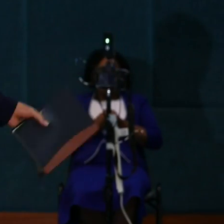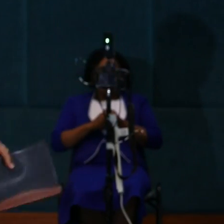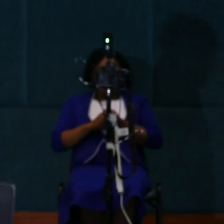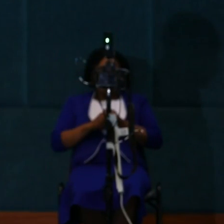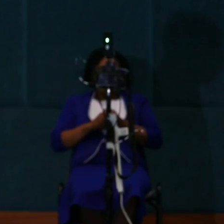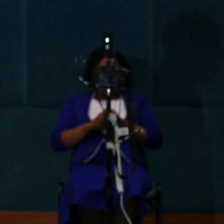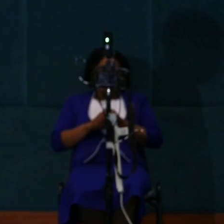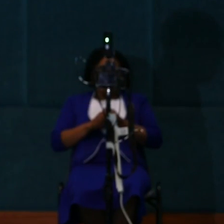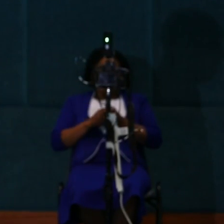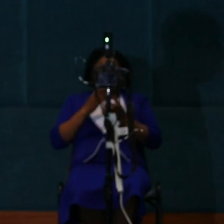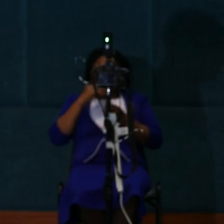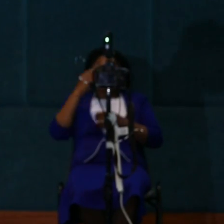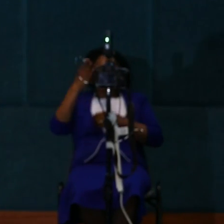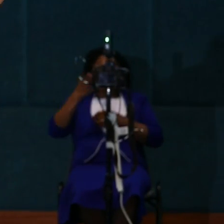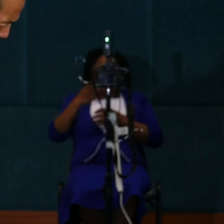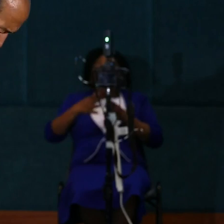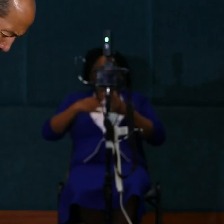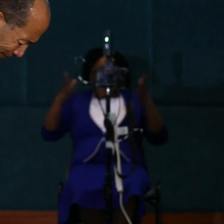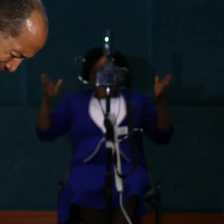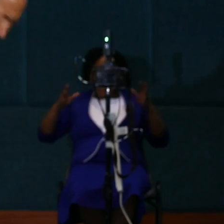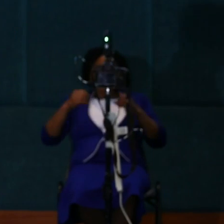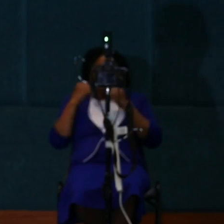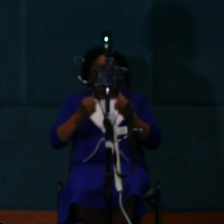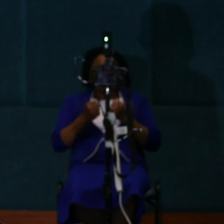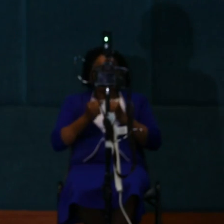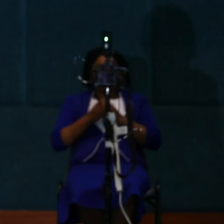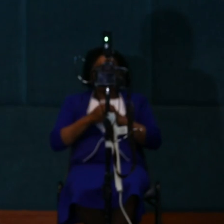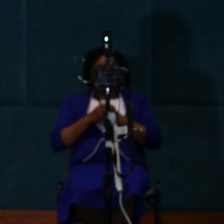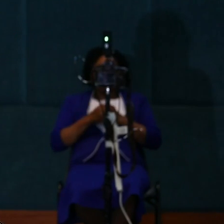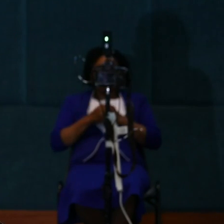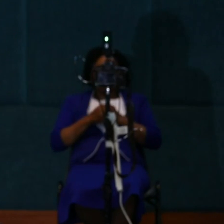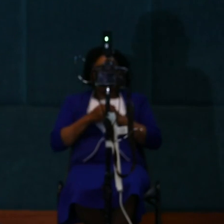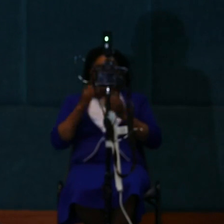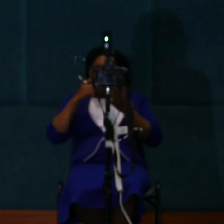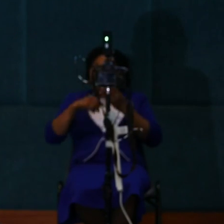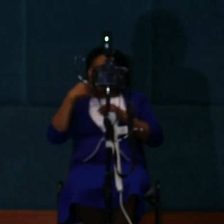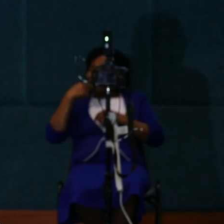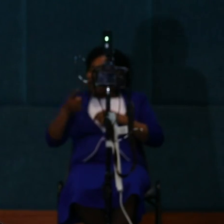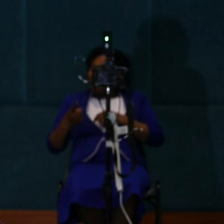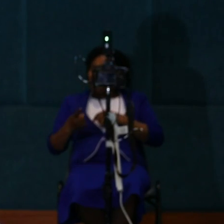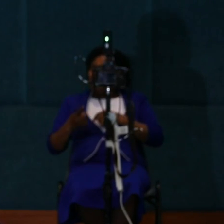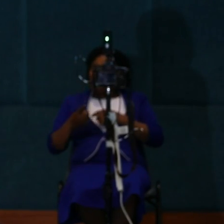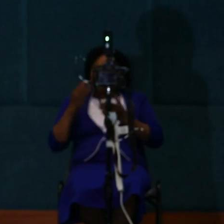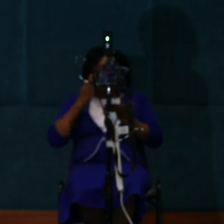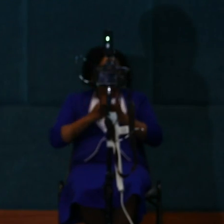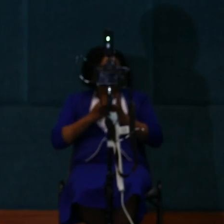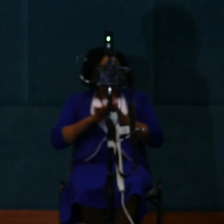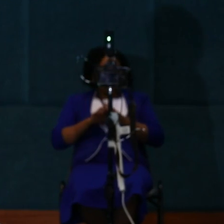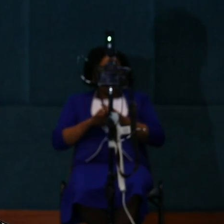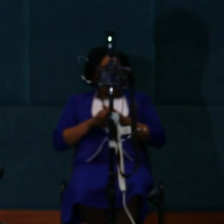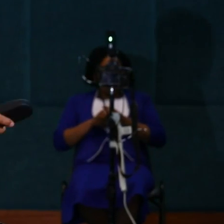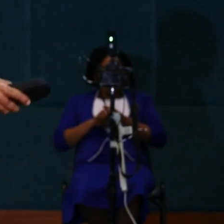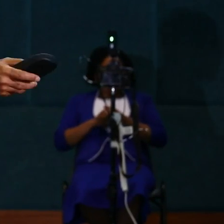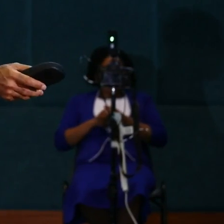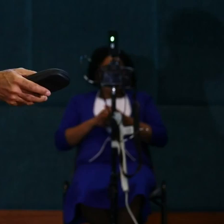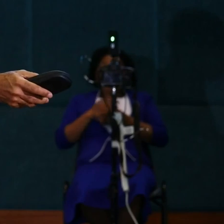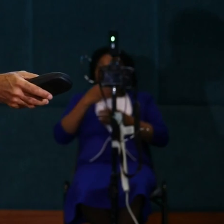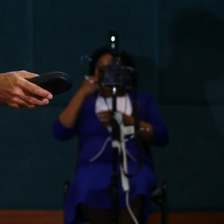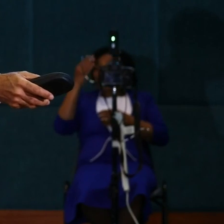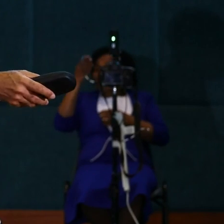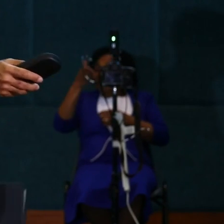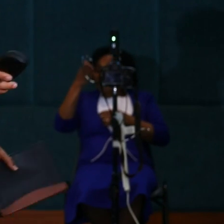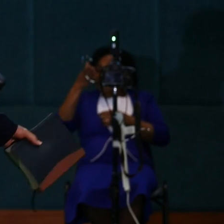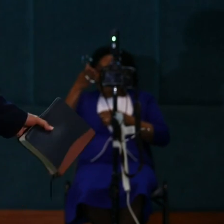Guys over there are big and strong. Watch the preacher. What they say is true. The guys over